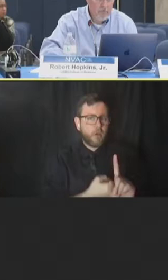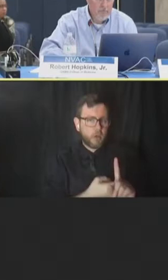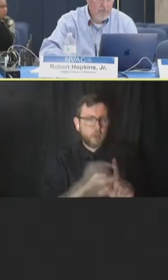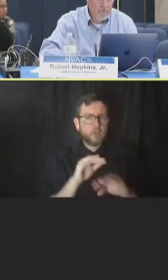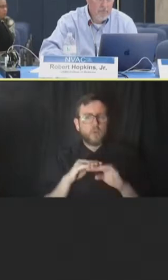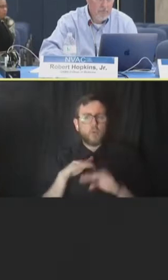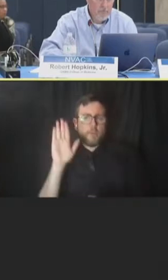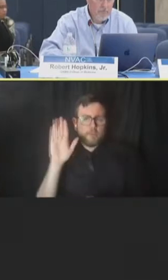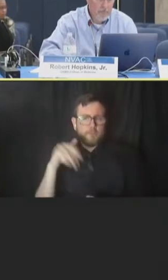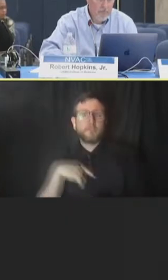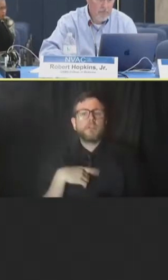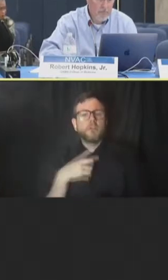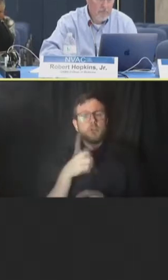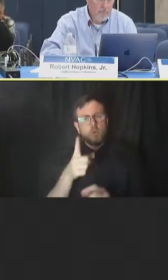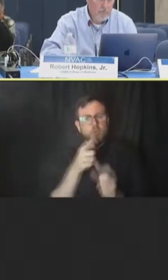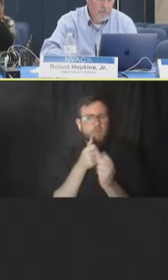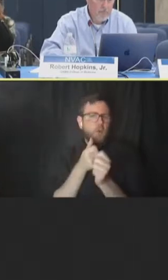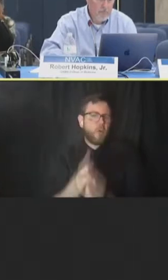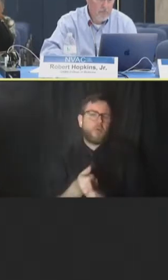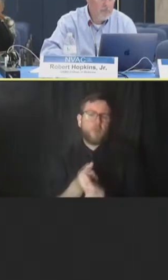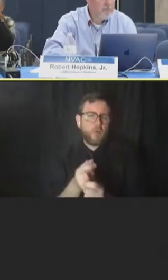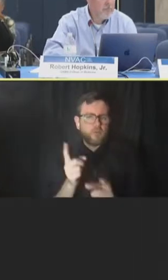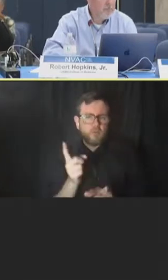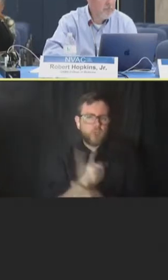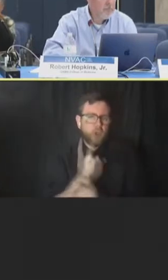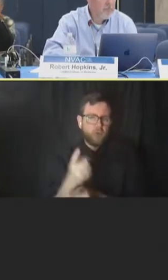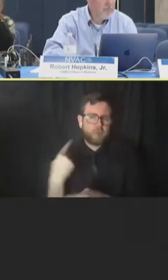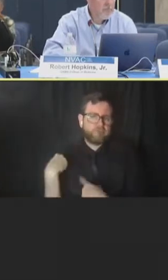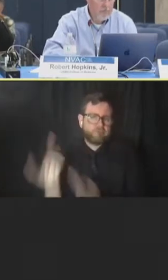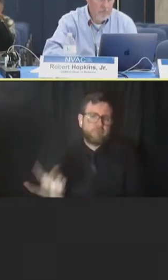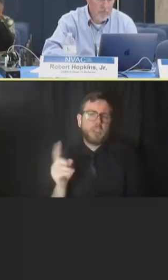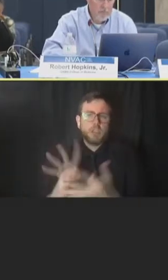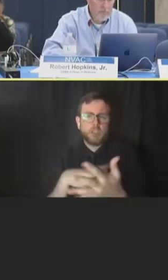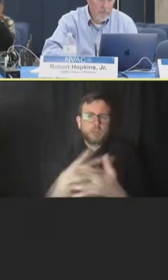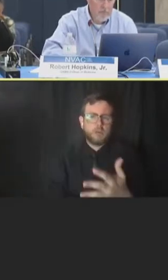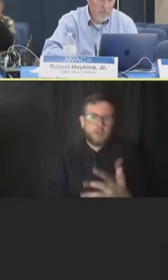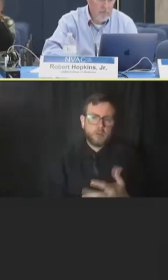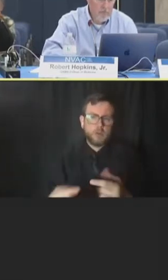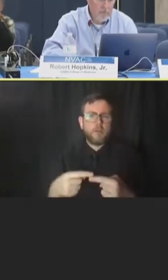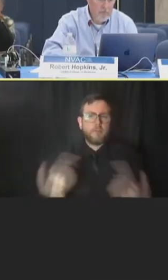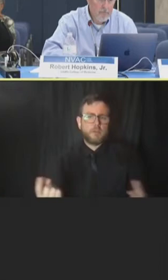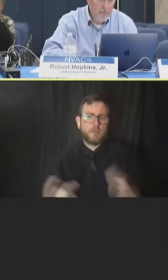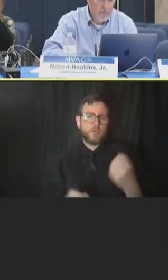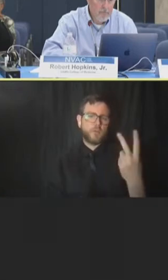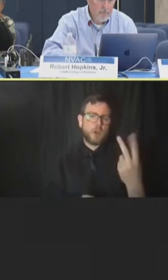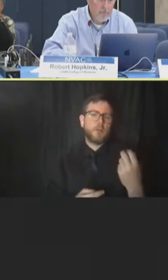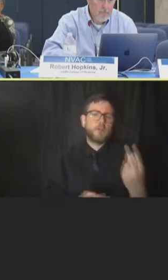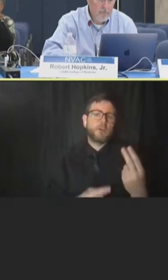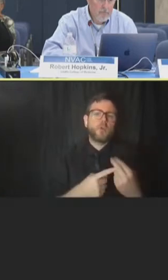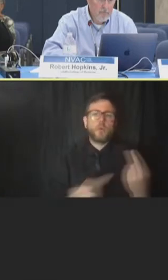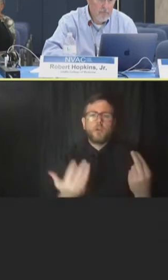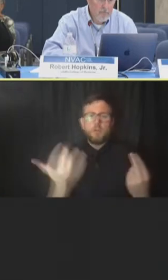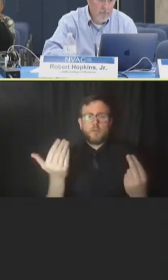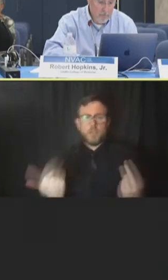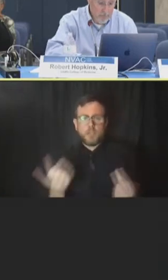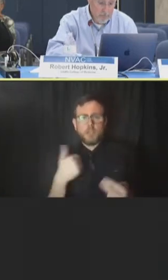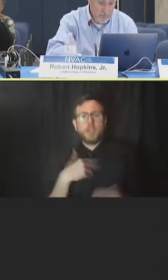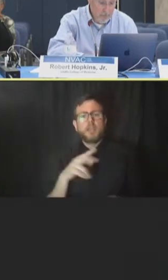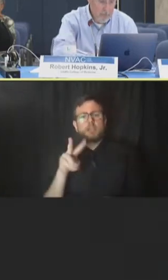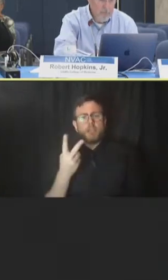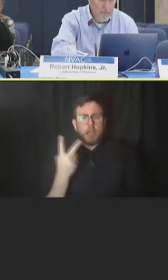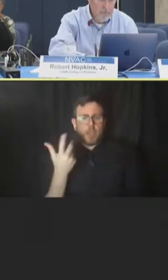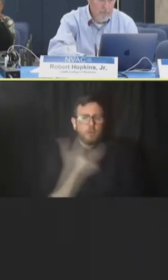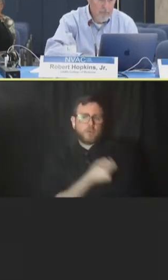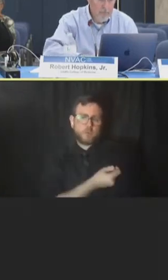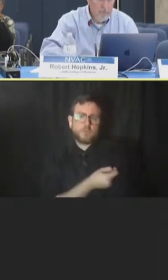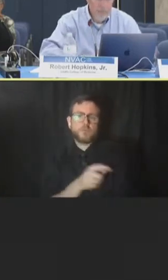according to the conventional schedule of the first dose, 12 to 15 months, and the second dose at 4 to 6 years. Although